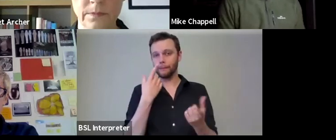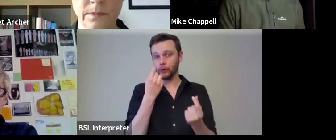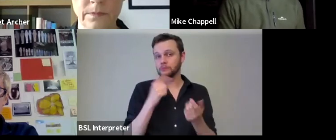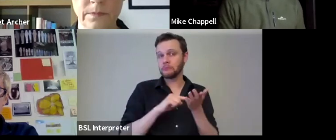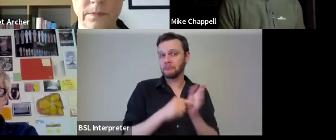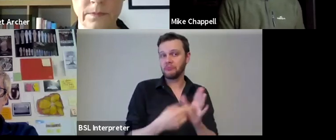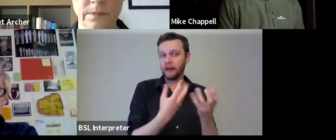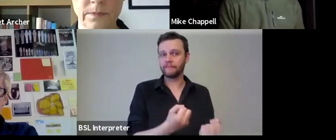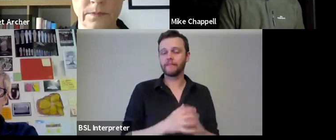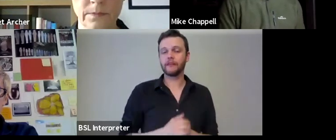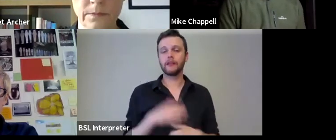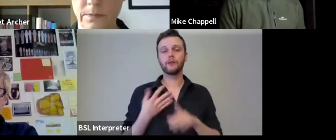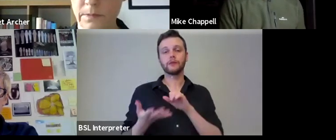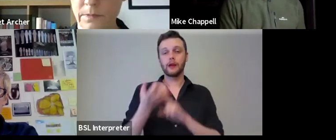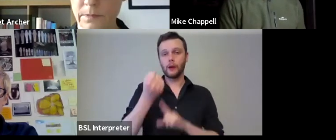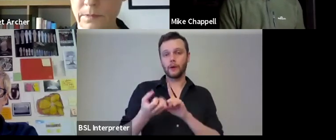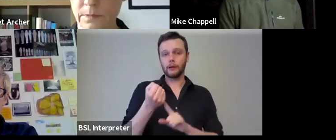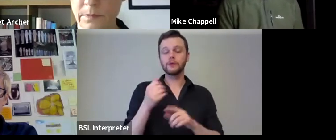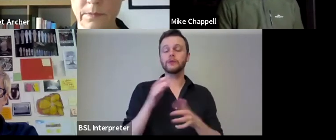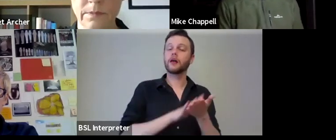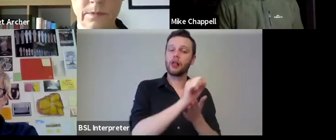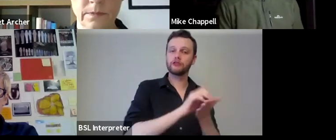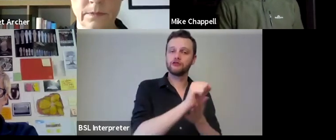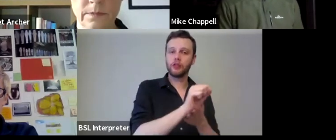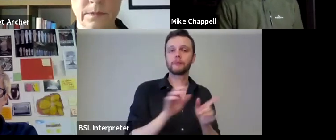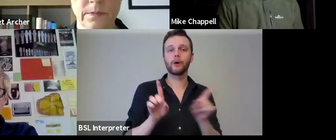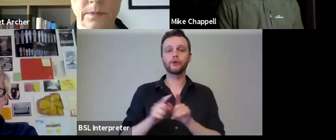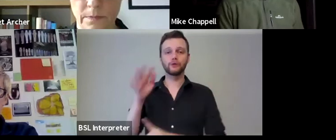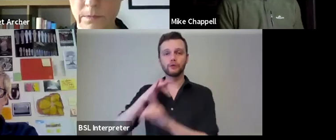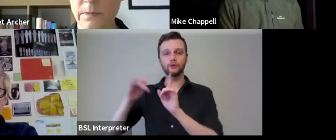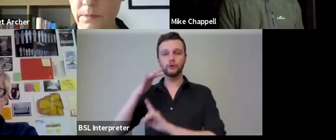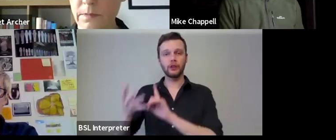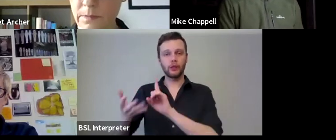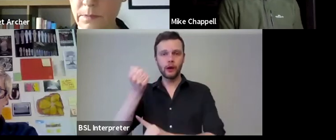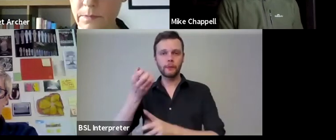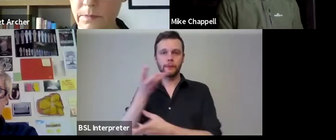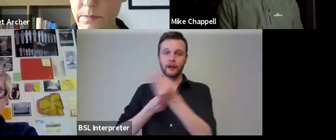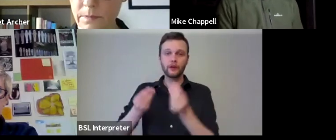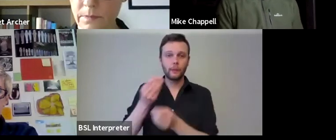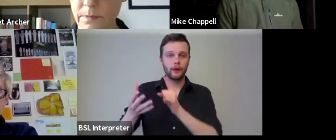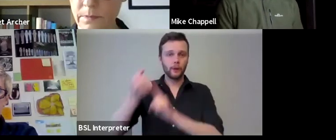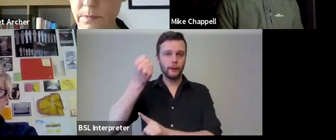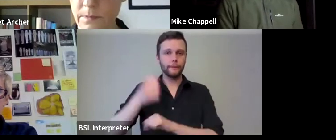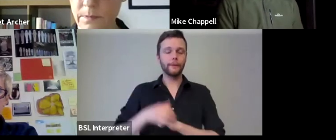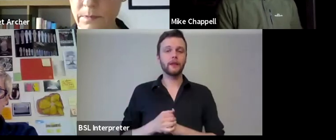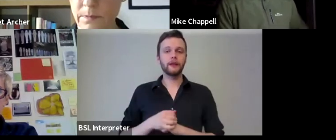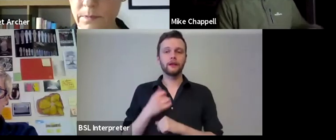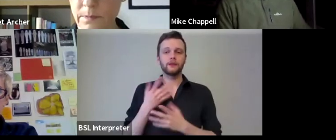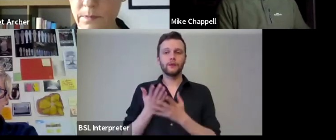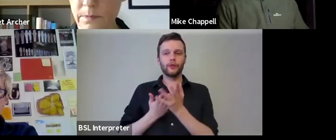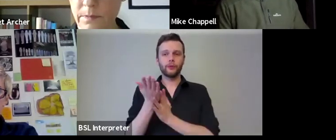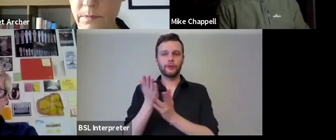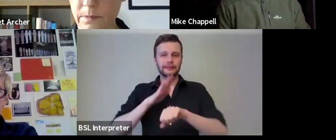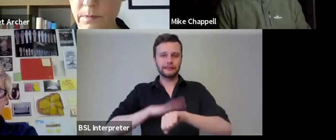present. And then those outcomes are not just cultural outcomes, they're social outcomes, they're economic outcomes. And in this time